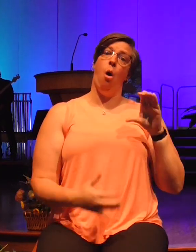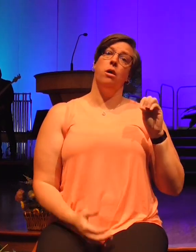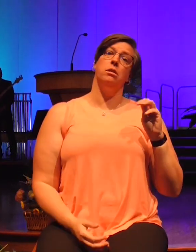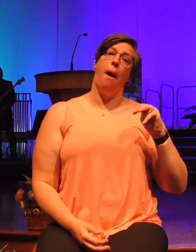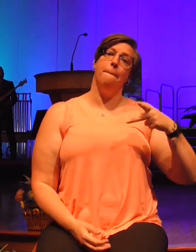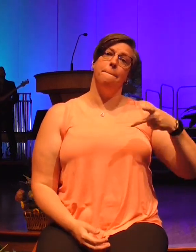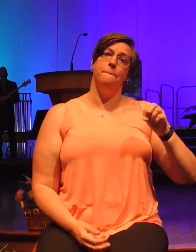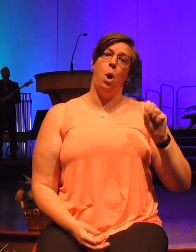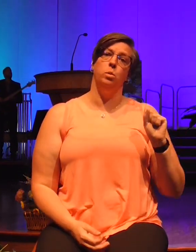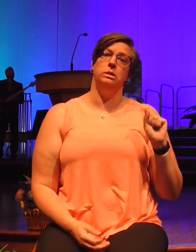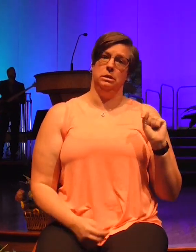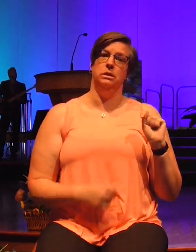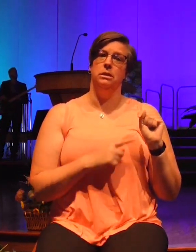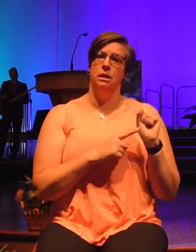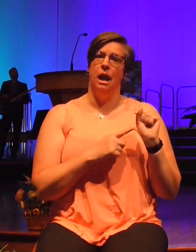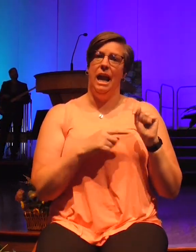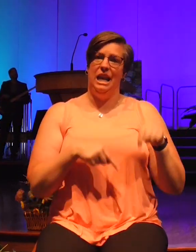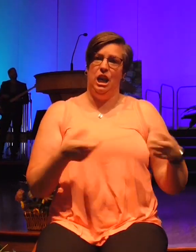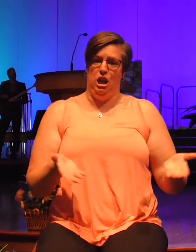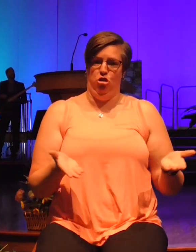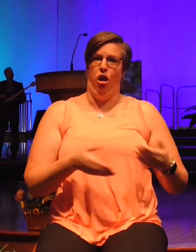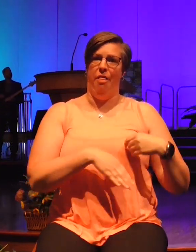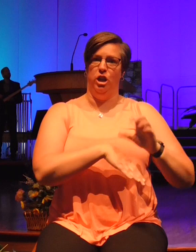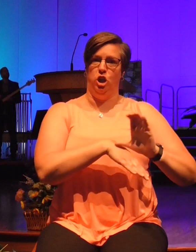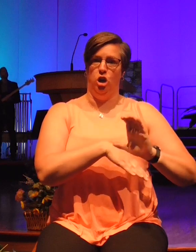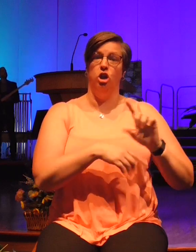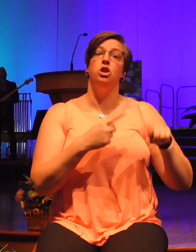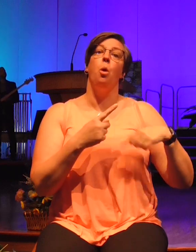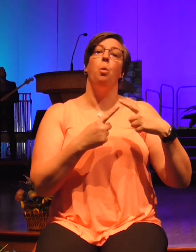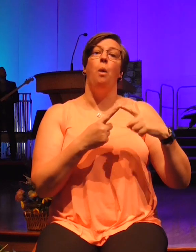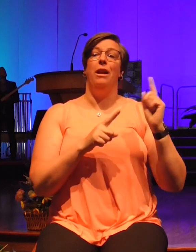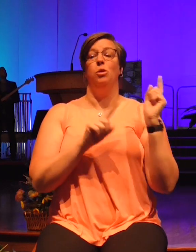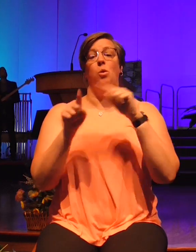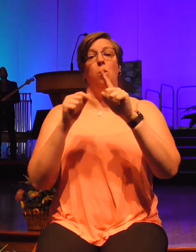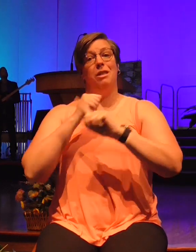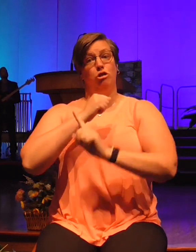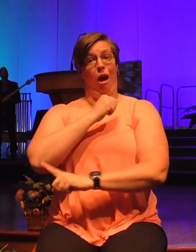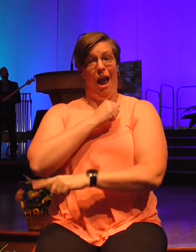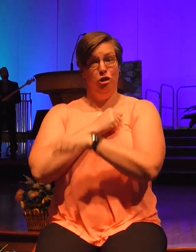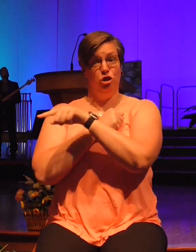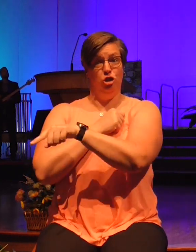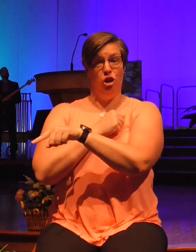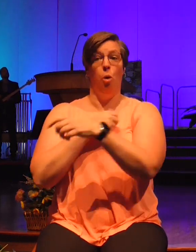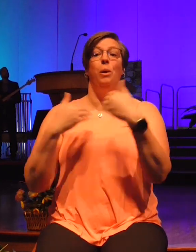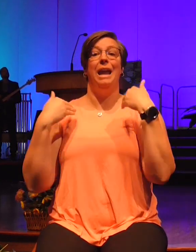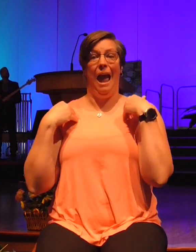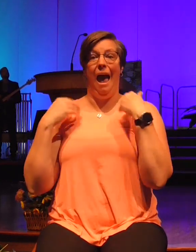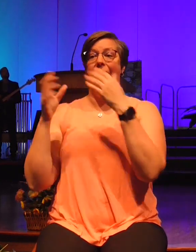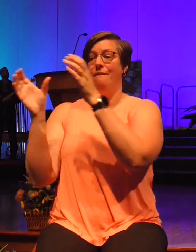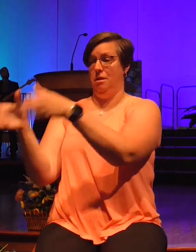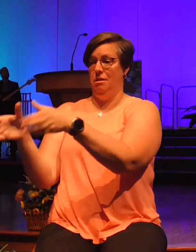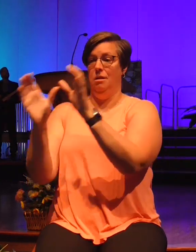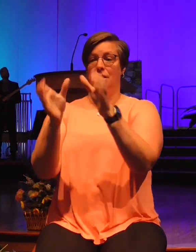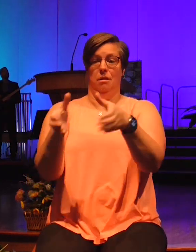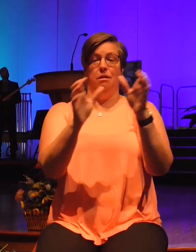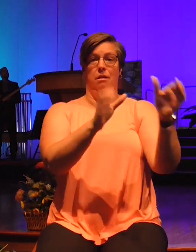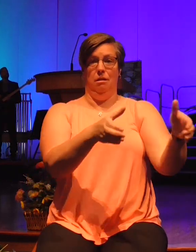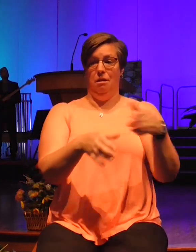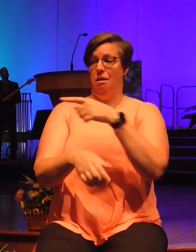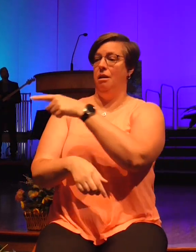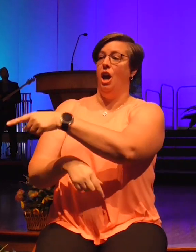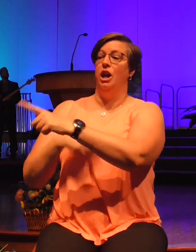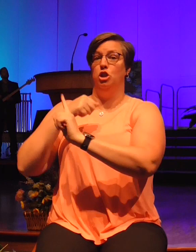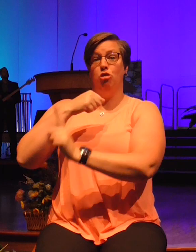So when you go to a trash receptacle, we've got trash, we've got compost, and we got recycling. So think